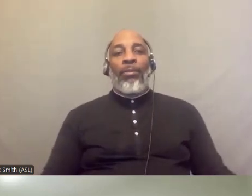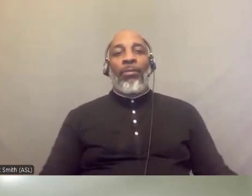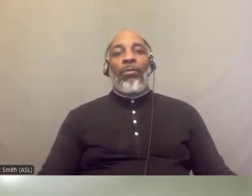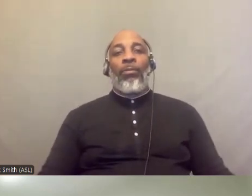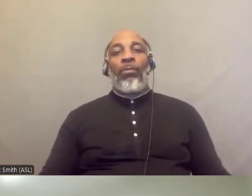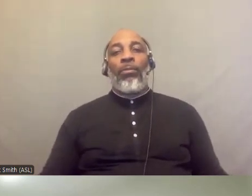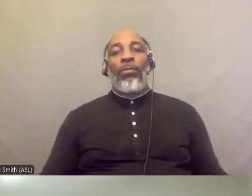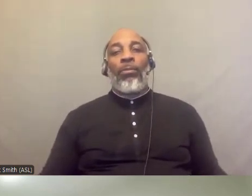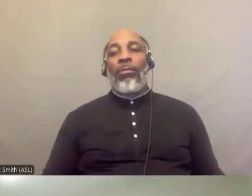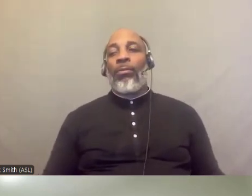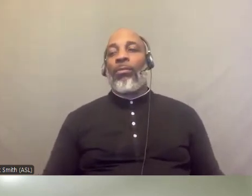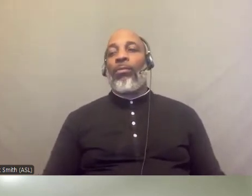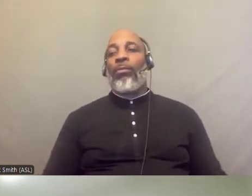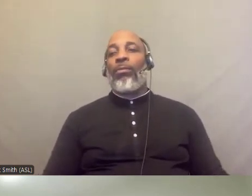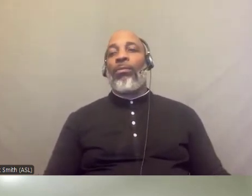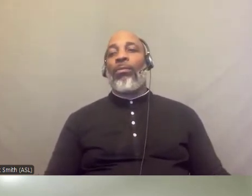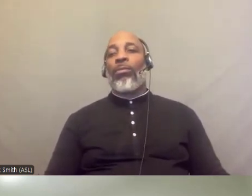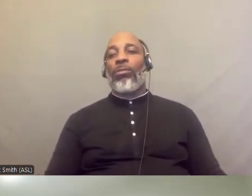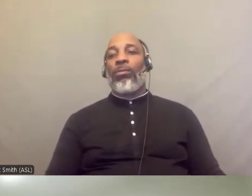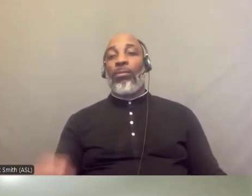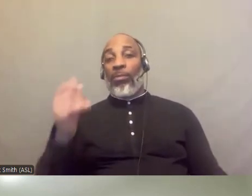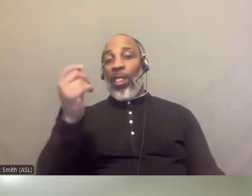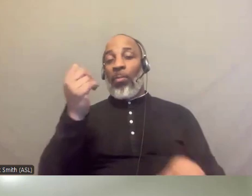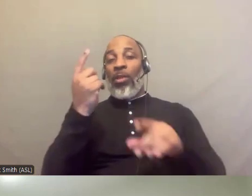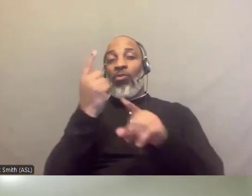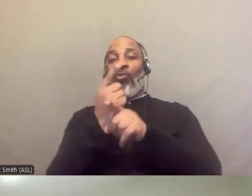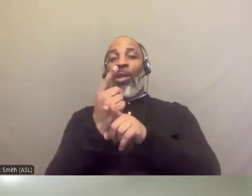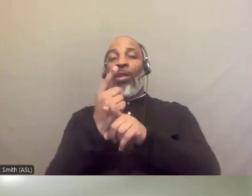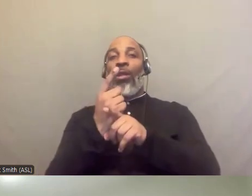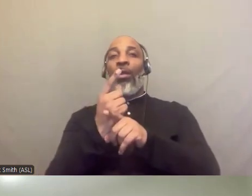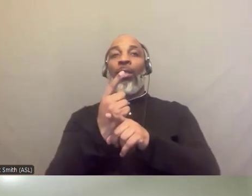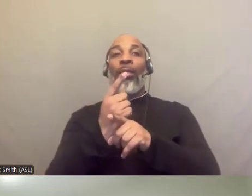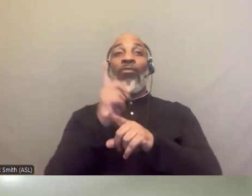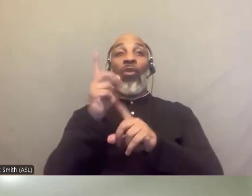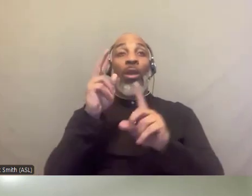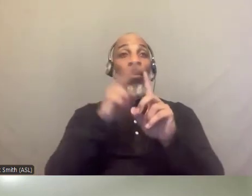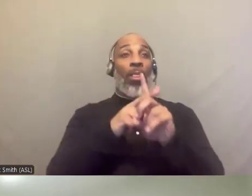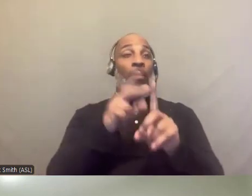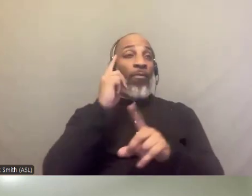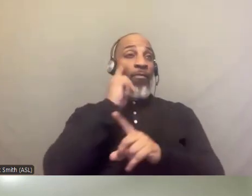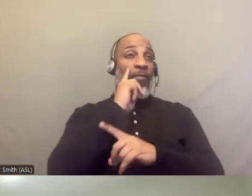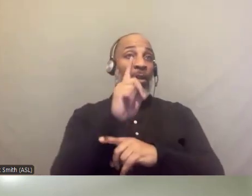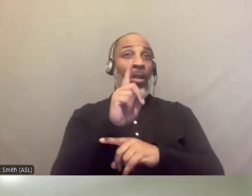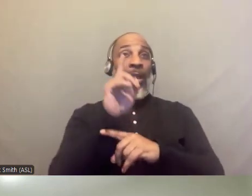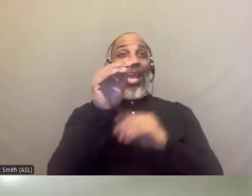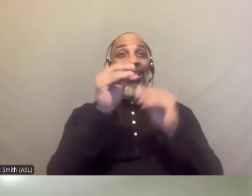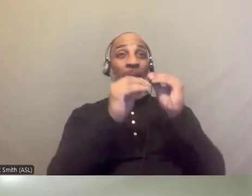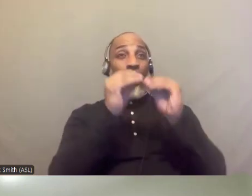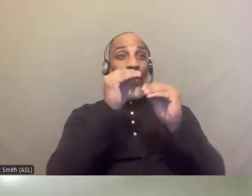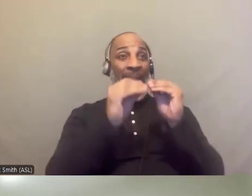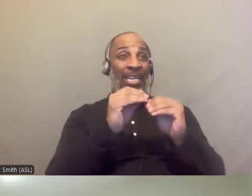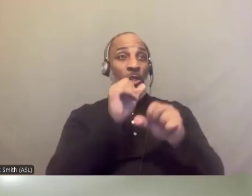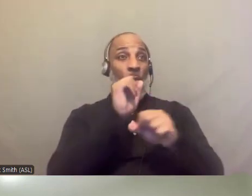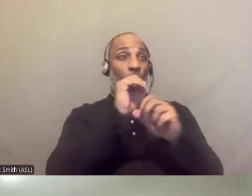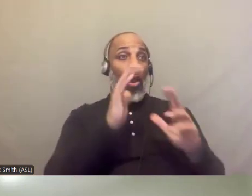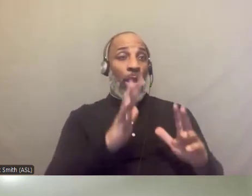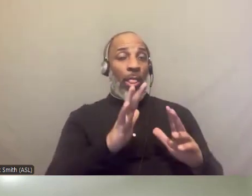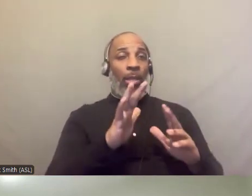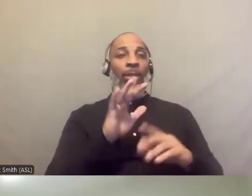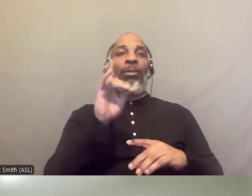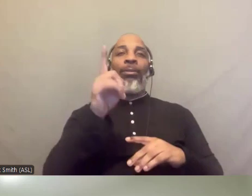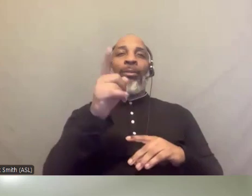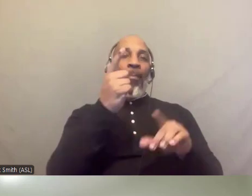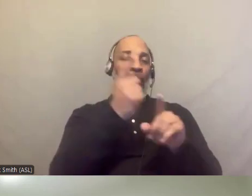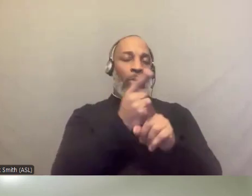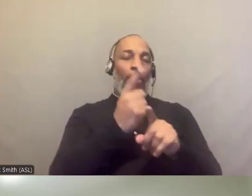I think I think everyone's a little bit right on this one. If you are applying to work as a maintenance worker, employer absolutely would